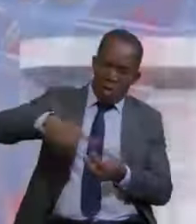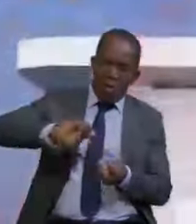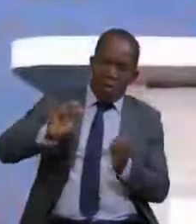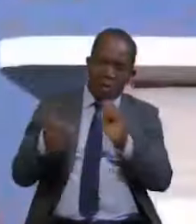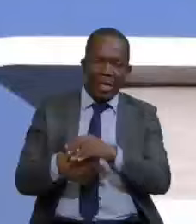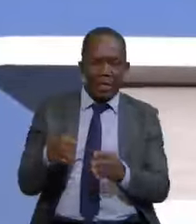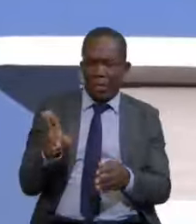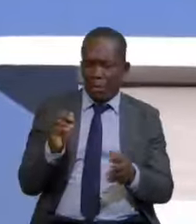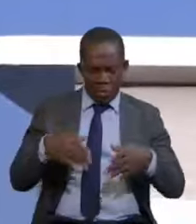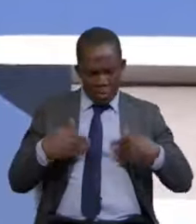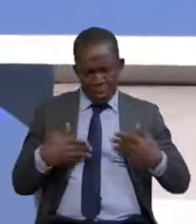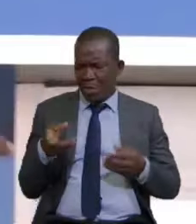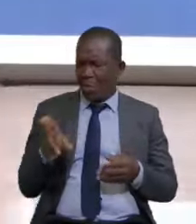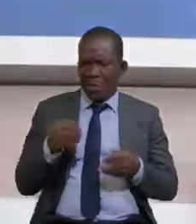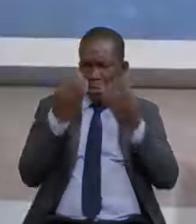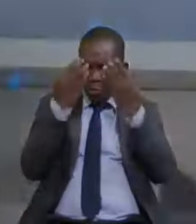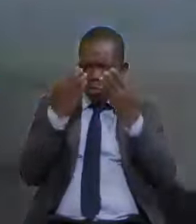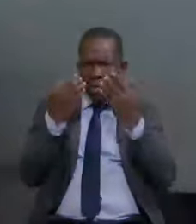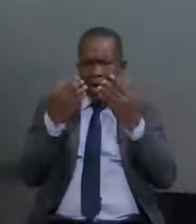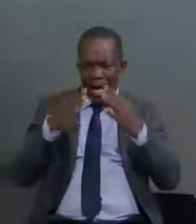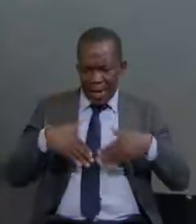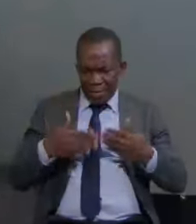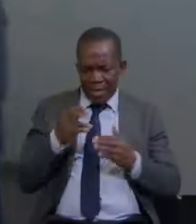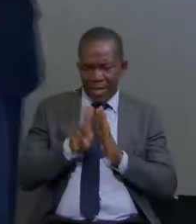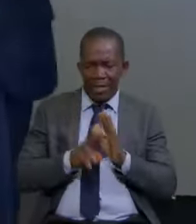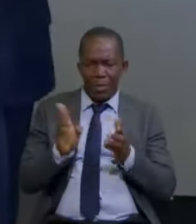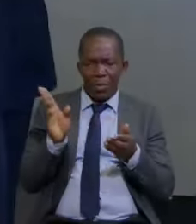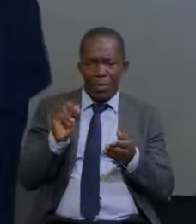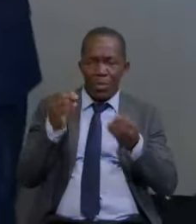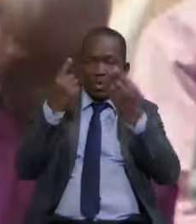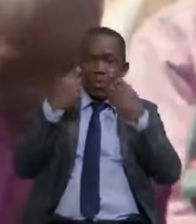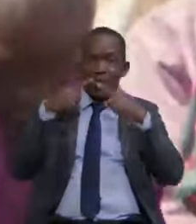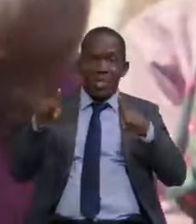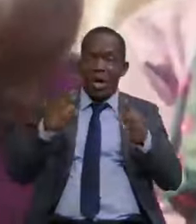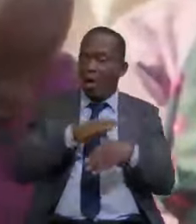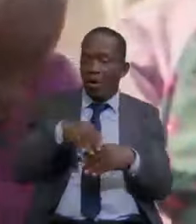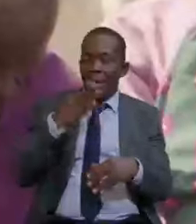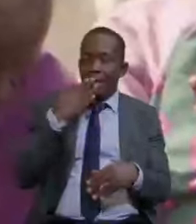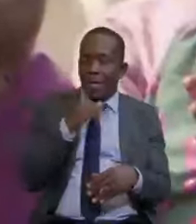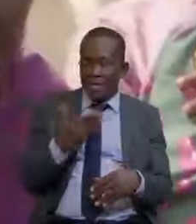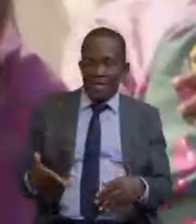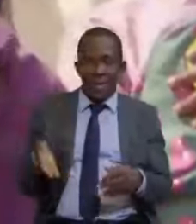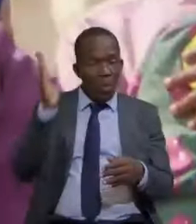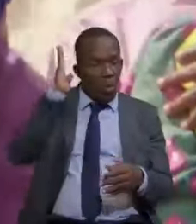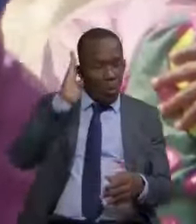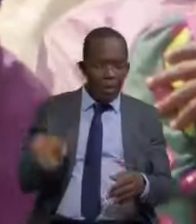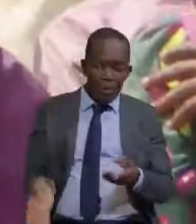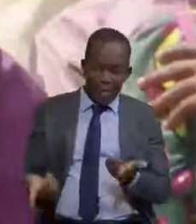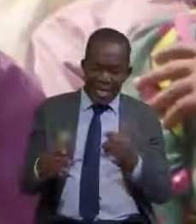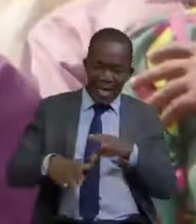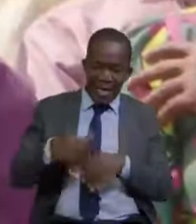no success, all those things are coming out today in Jesus' name. We're coming to Matthew